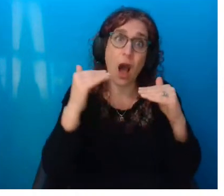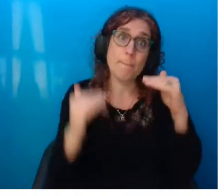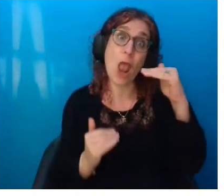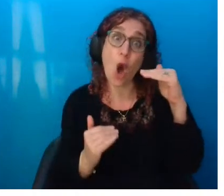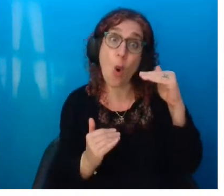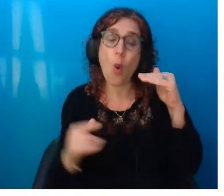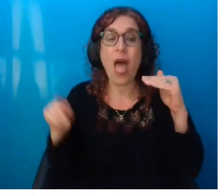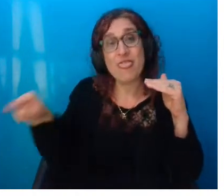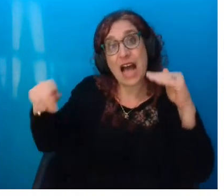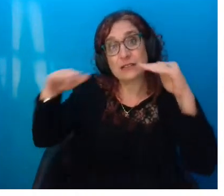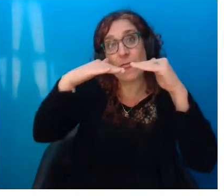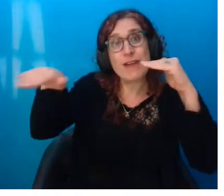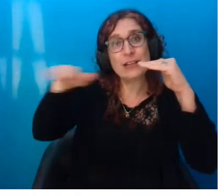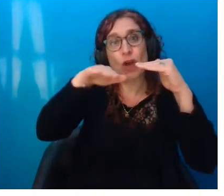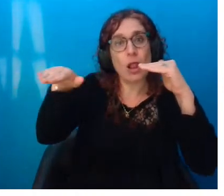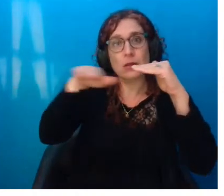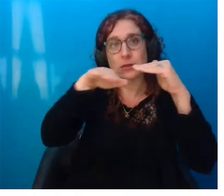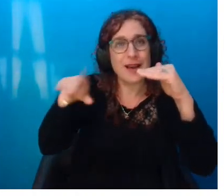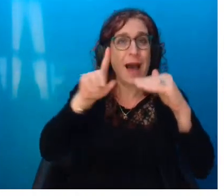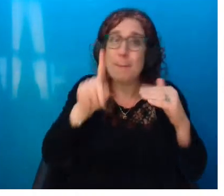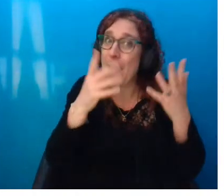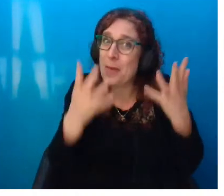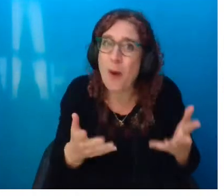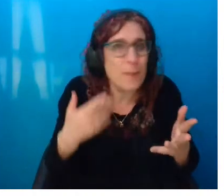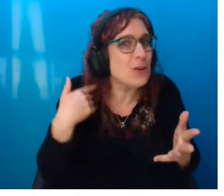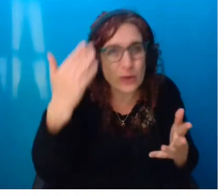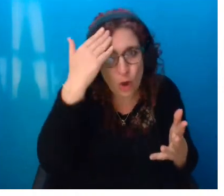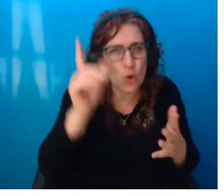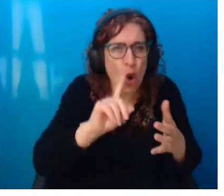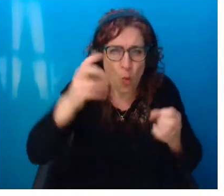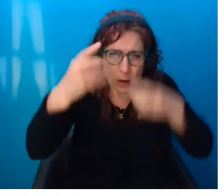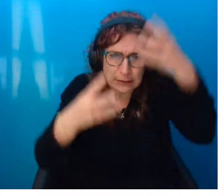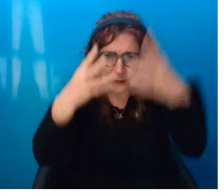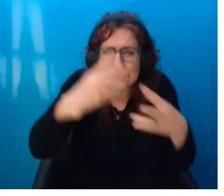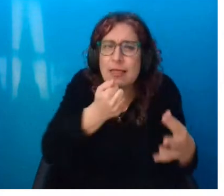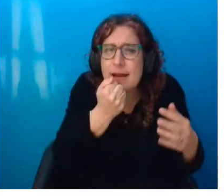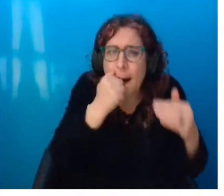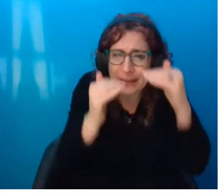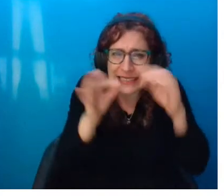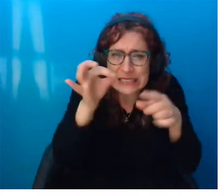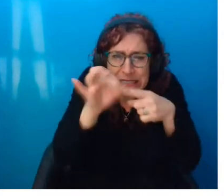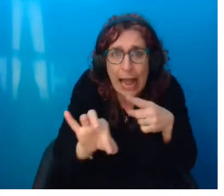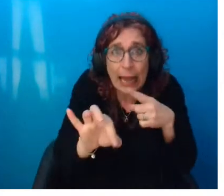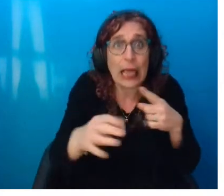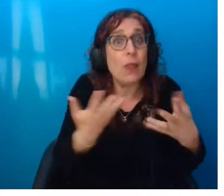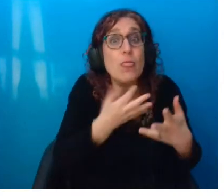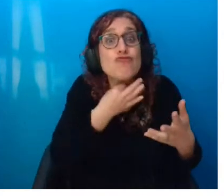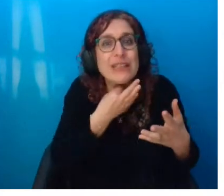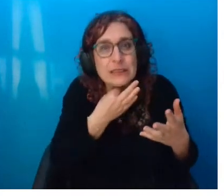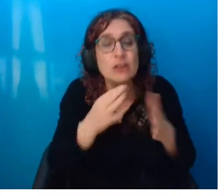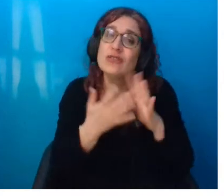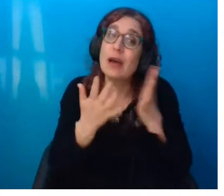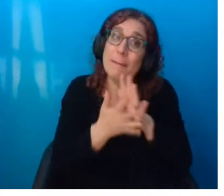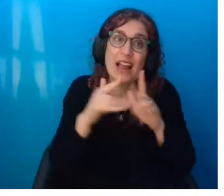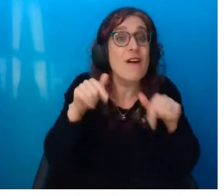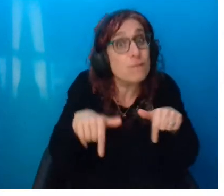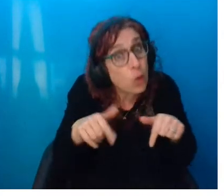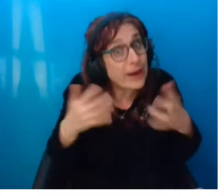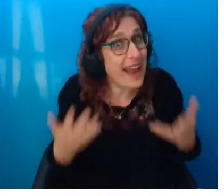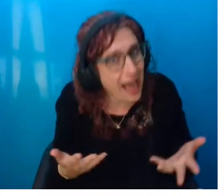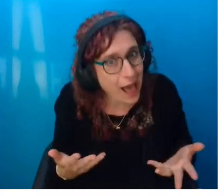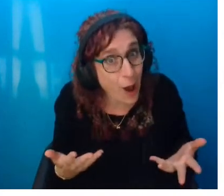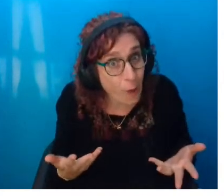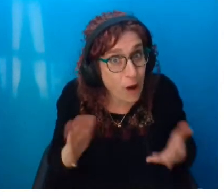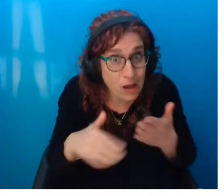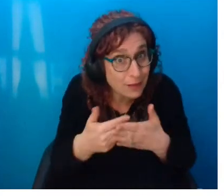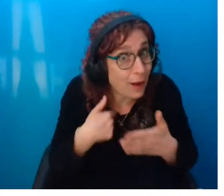exceptions to that. And until we've got greater clarity from the food industry, I'm afraid we are going to continue with advising people to avoid